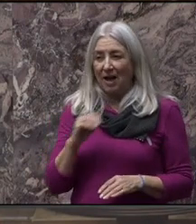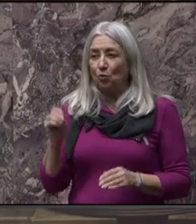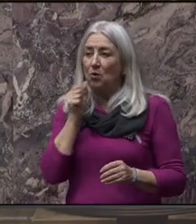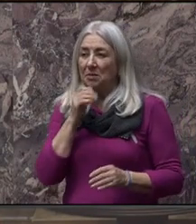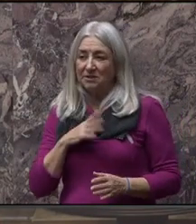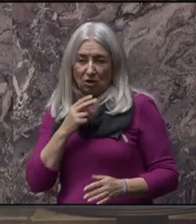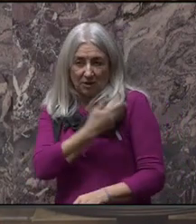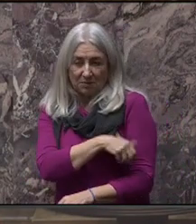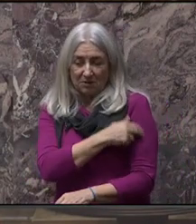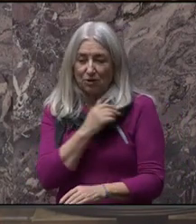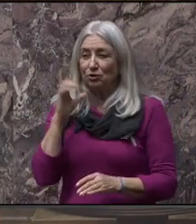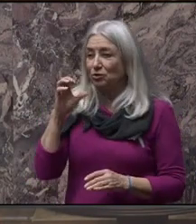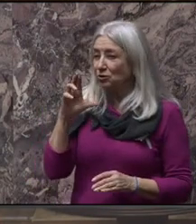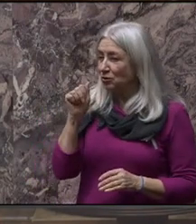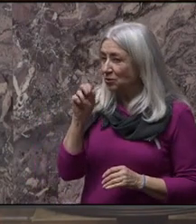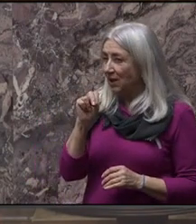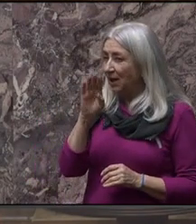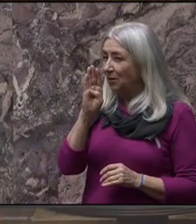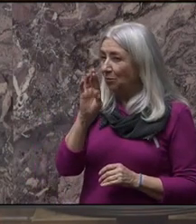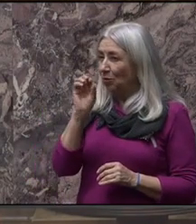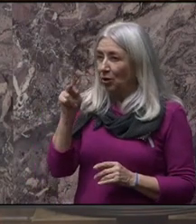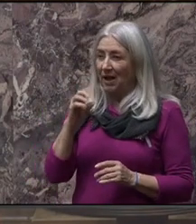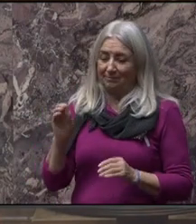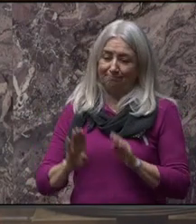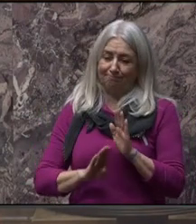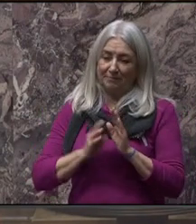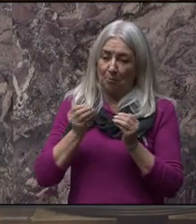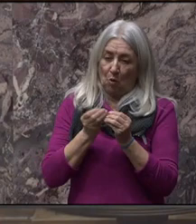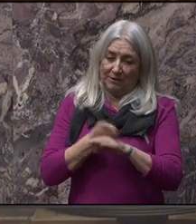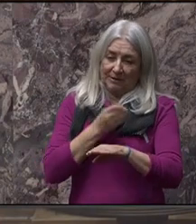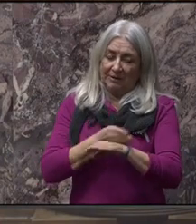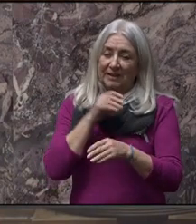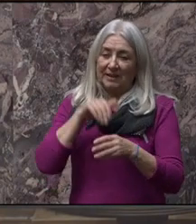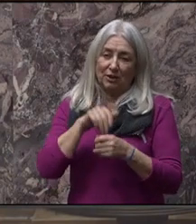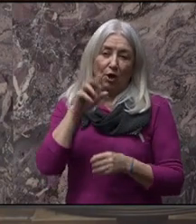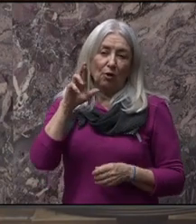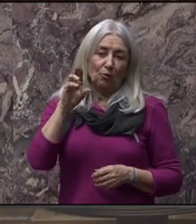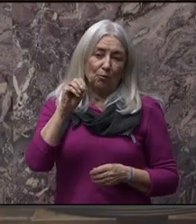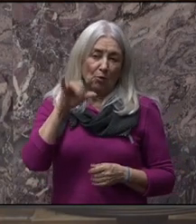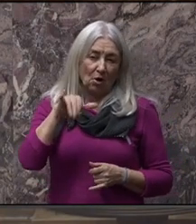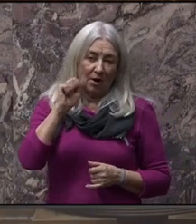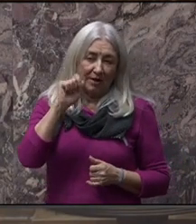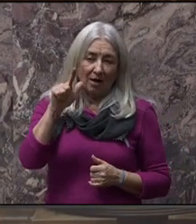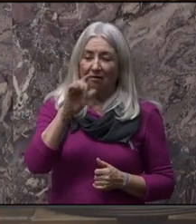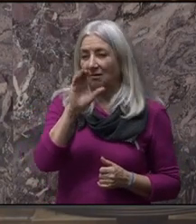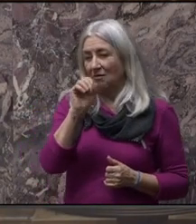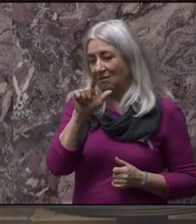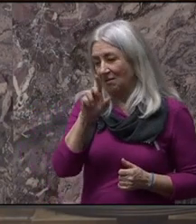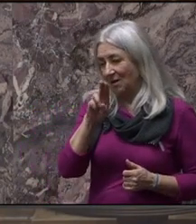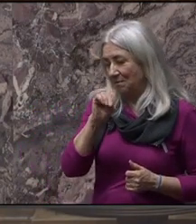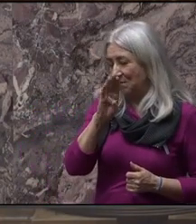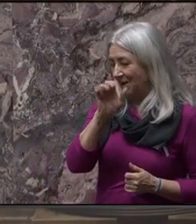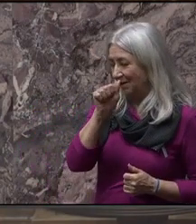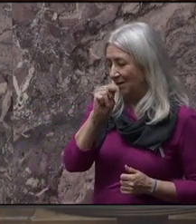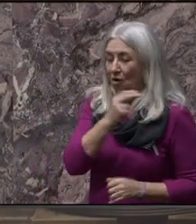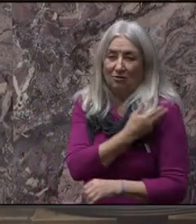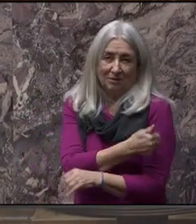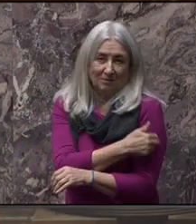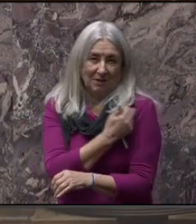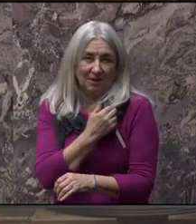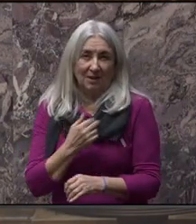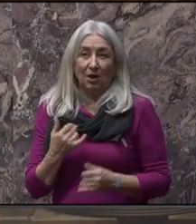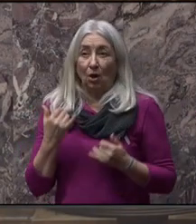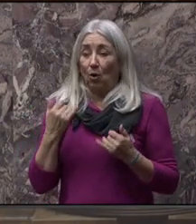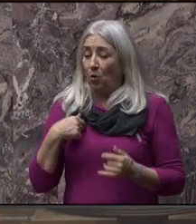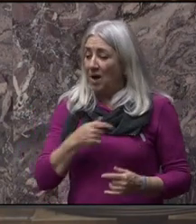Cranbrook, and the redeveloped Royal Columbia Hospital. Our success is measured in North America's longest